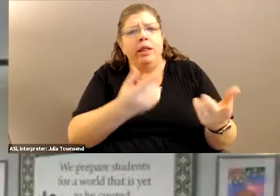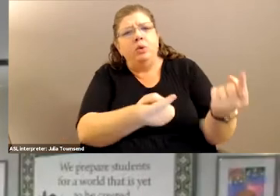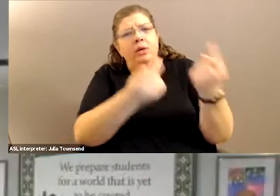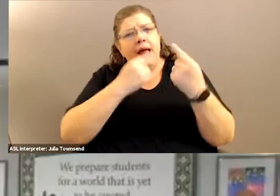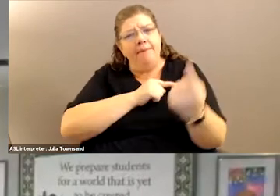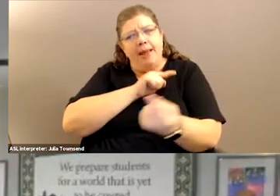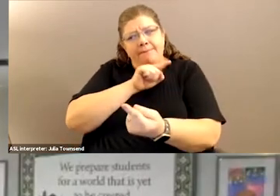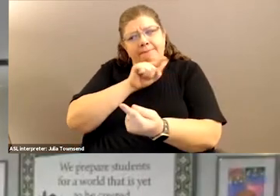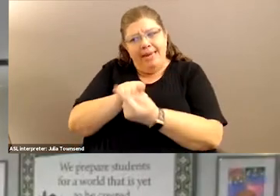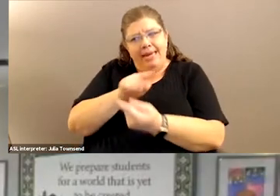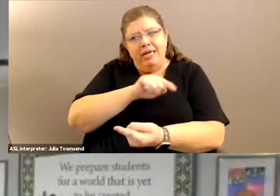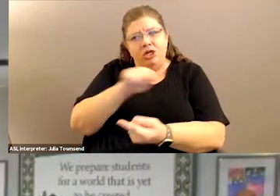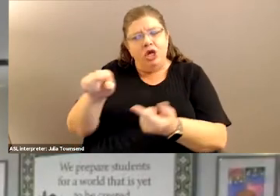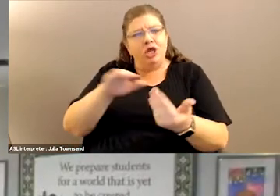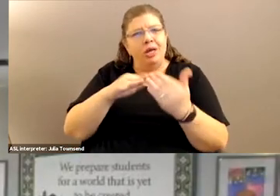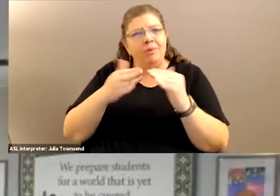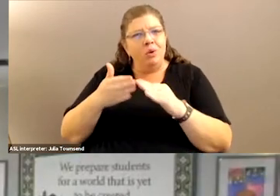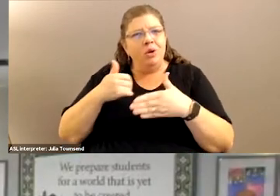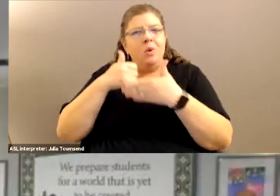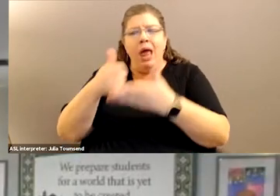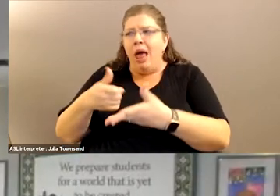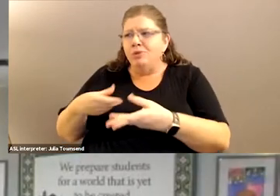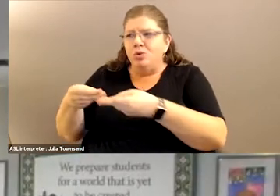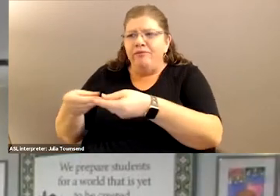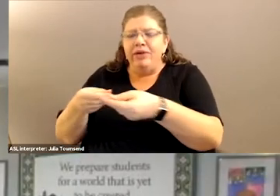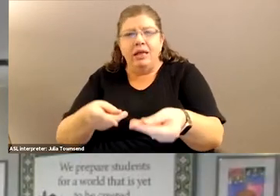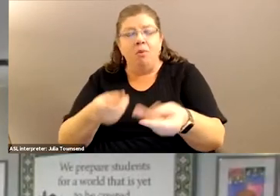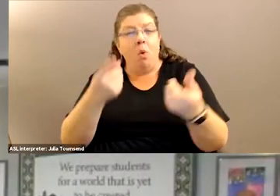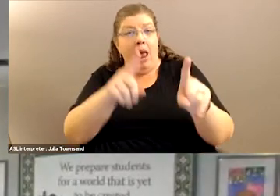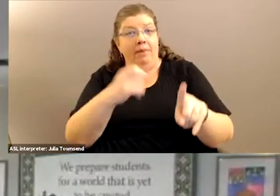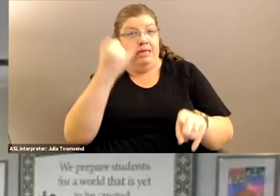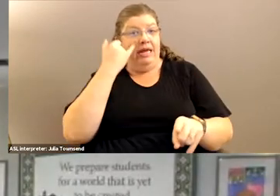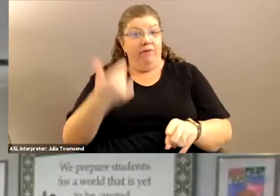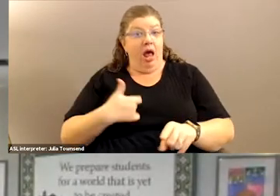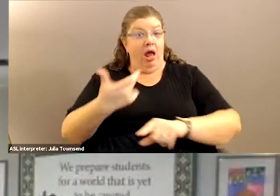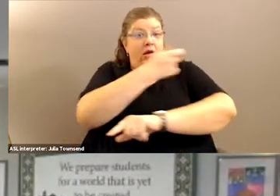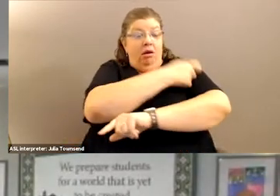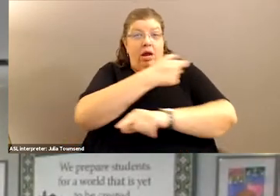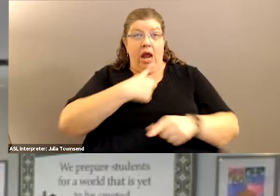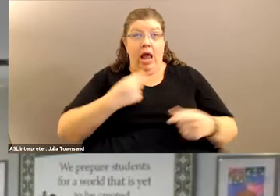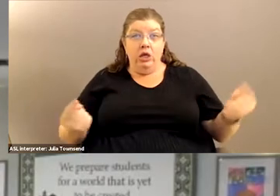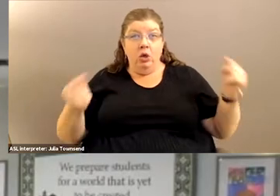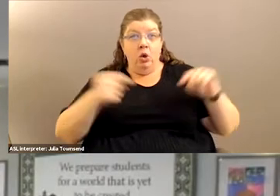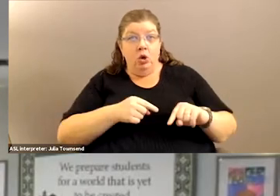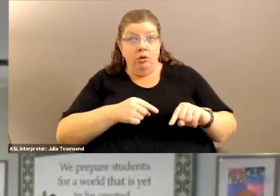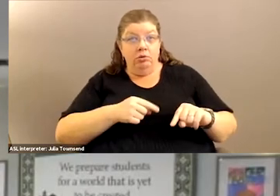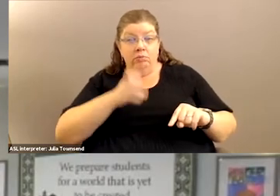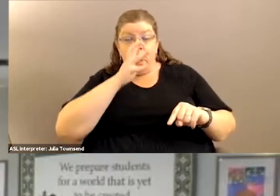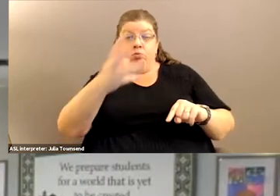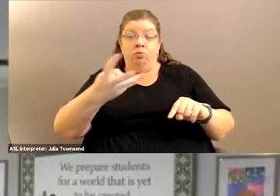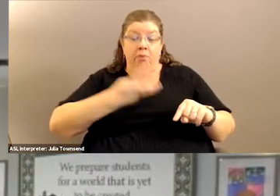meet the community to help to feed what happens when i get hurt when i take this vaccine are you gonna just forget me are you gonna see